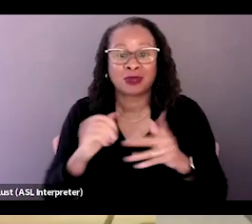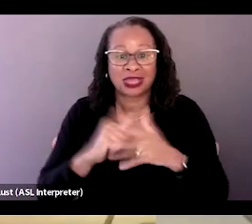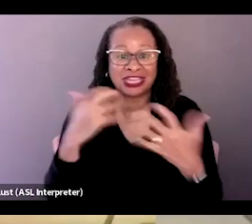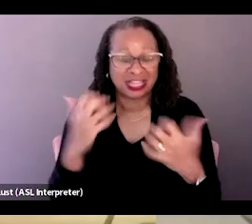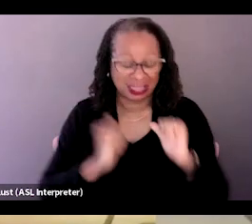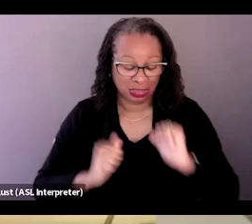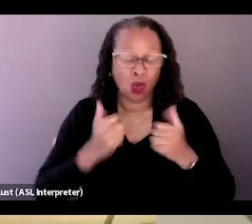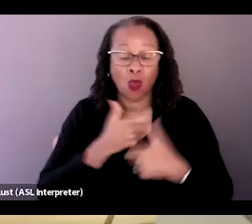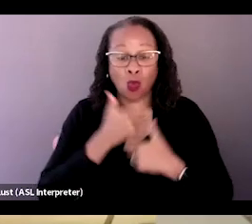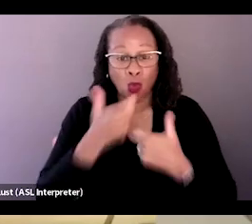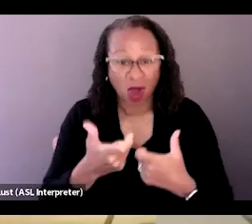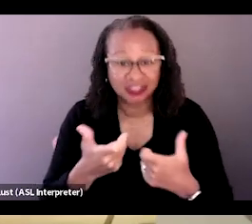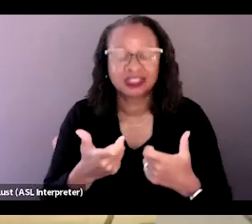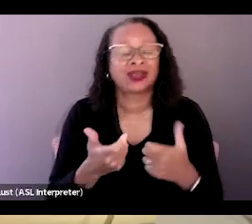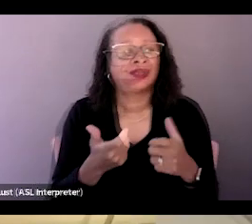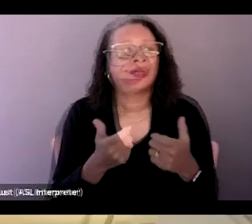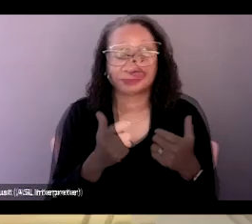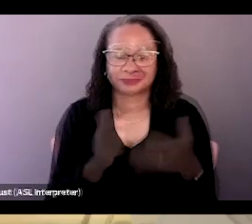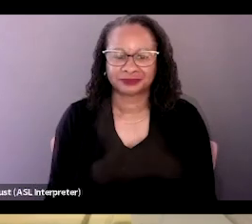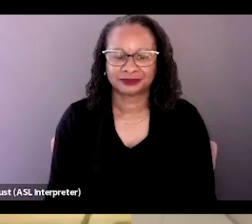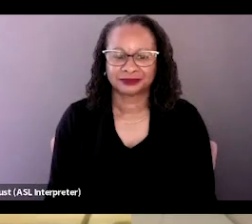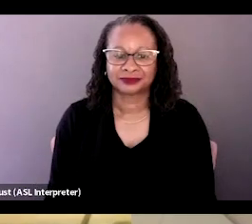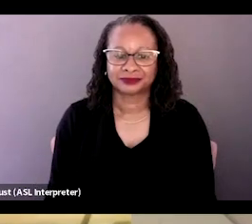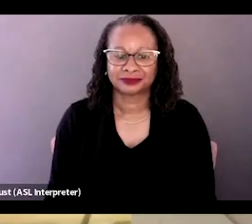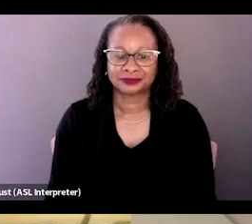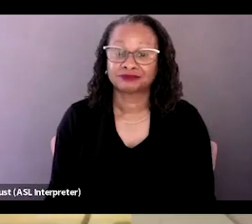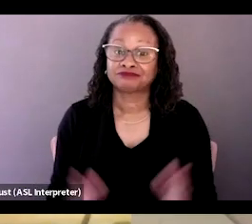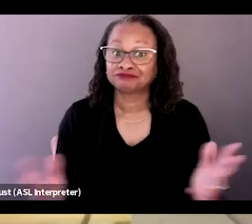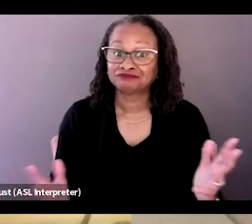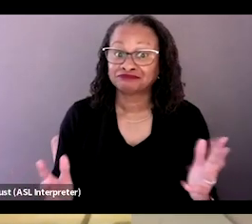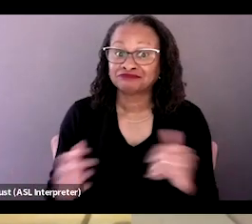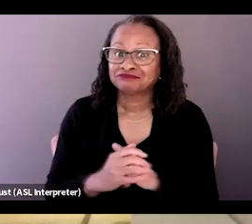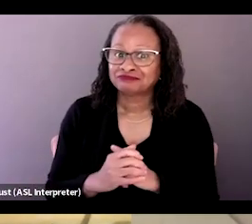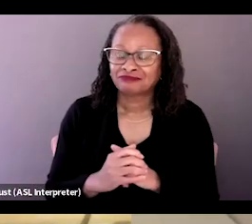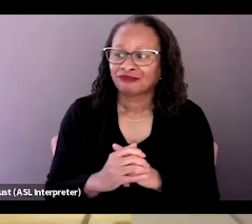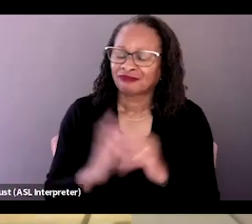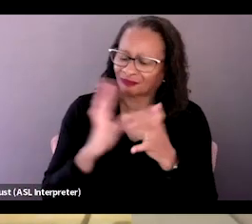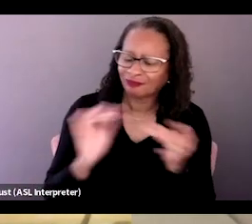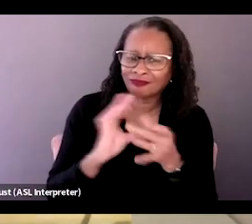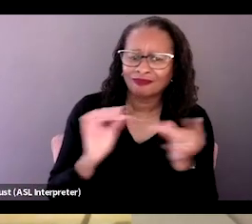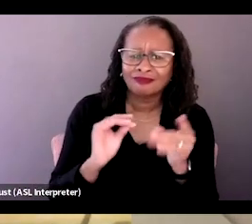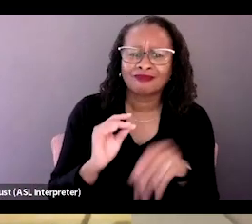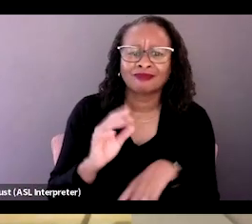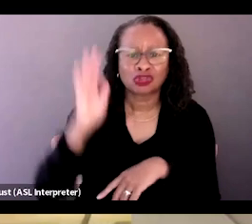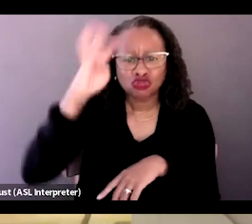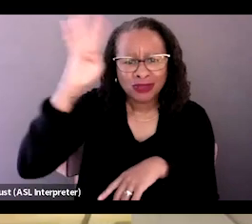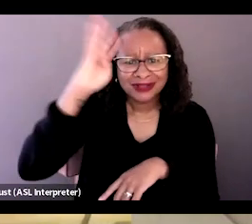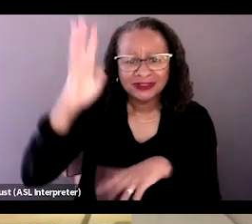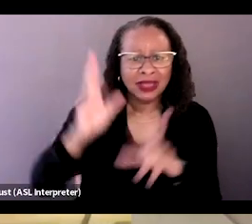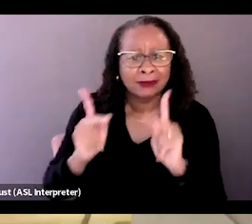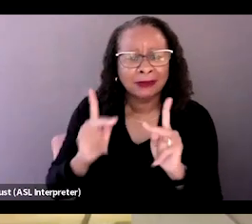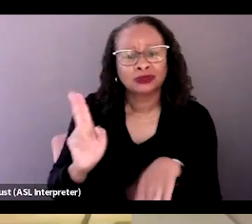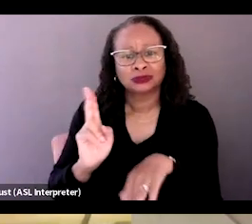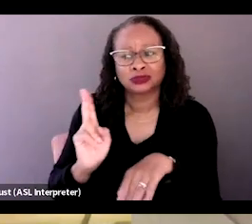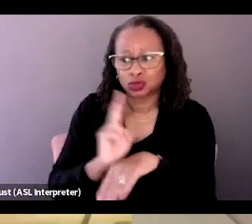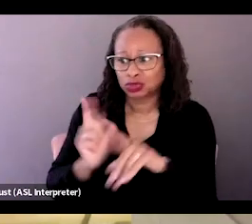know, it's that kind of magic thing that happens. Speaking of kind of the creativity that people are using to kind of